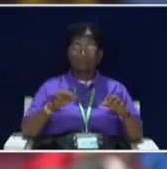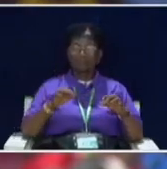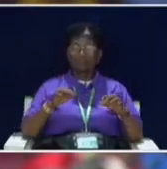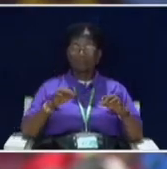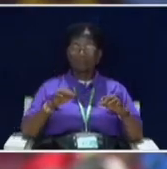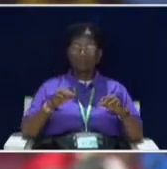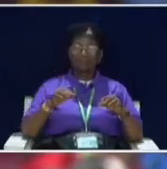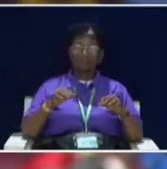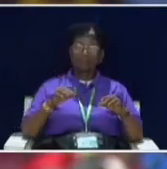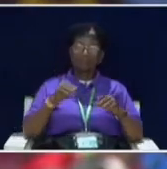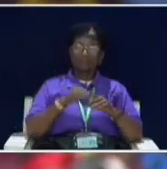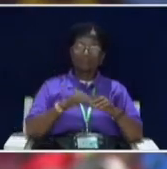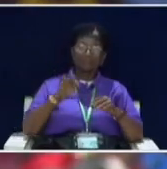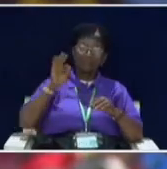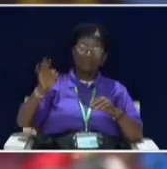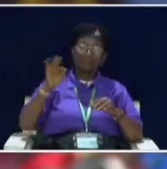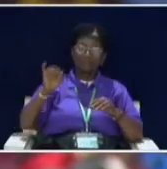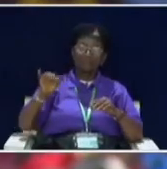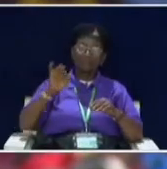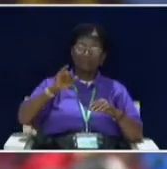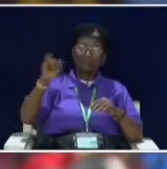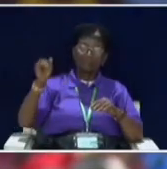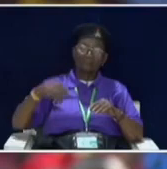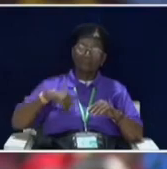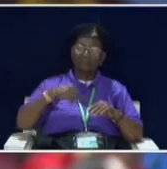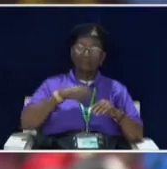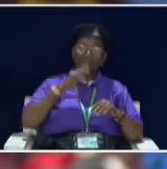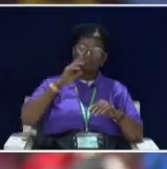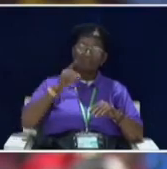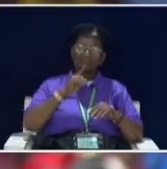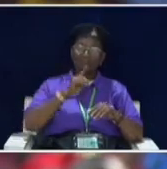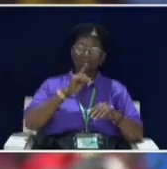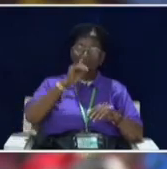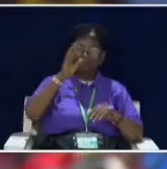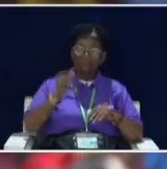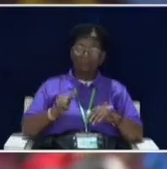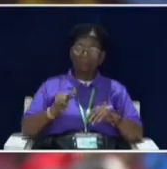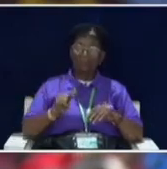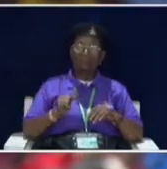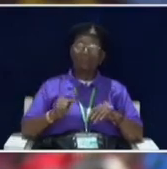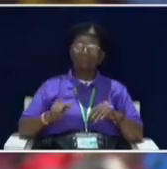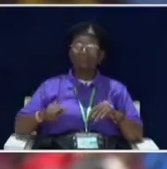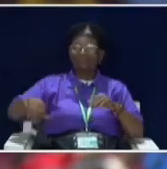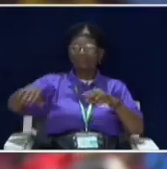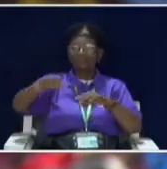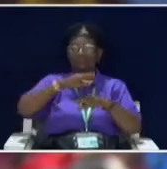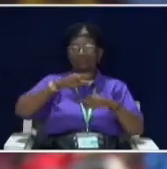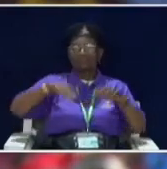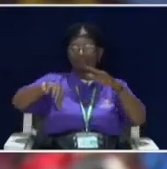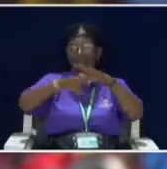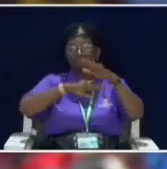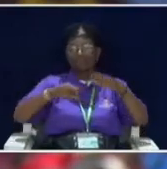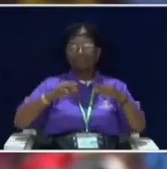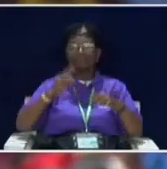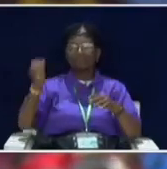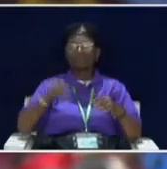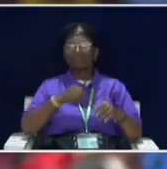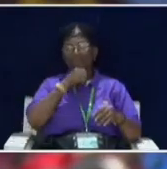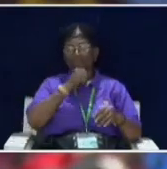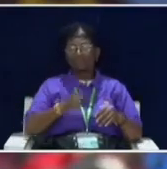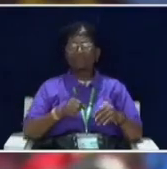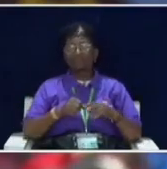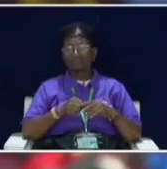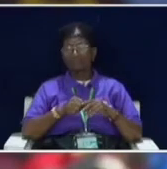The preaching were definitely beyond their age. And